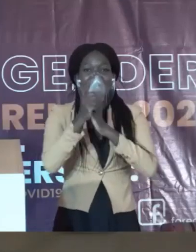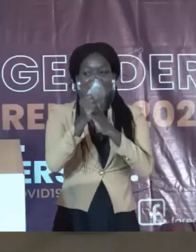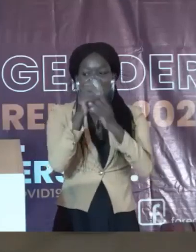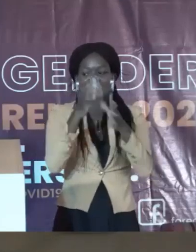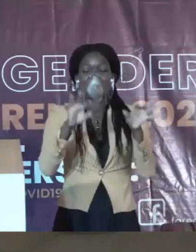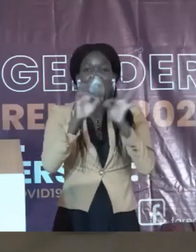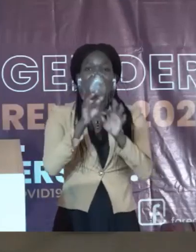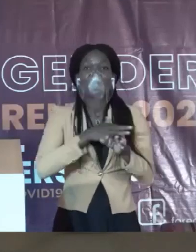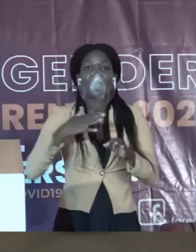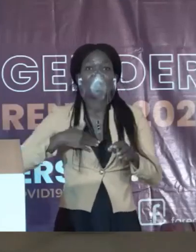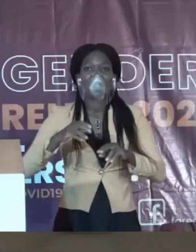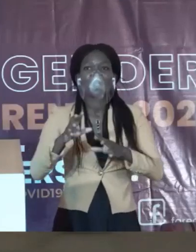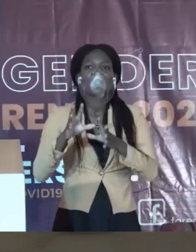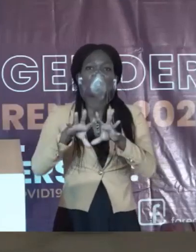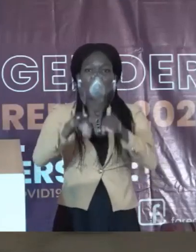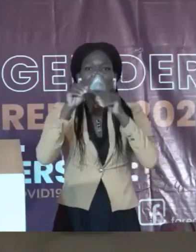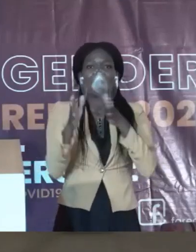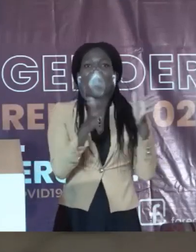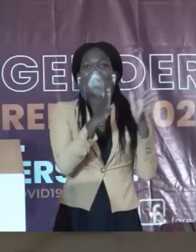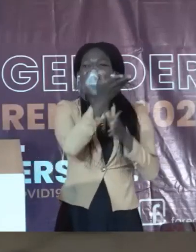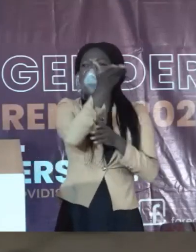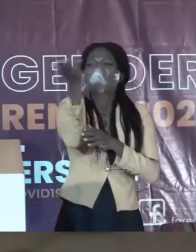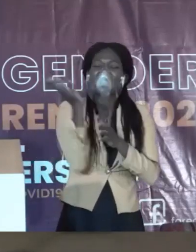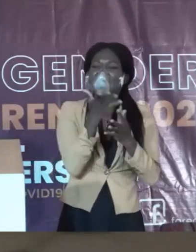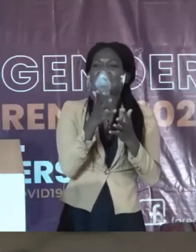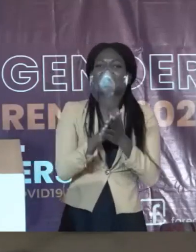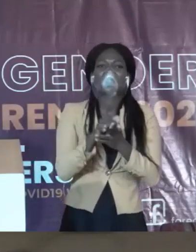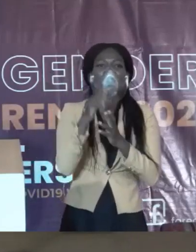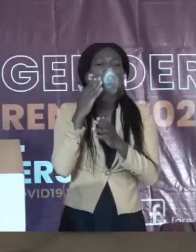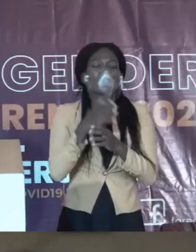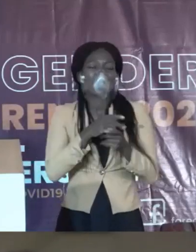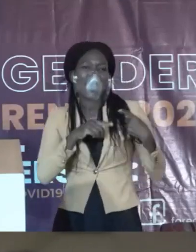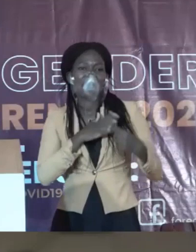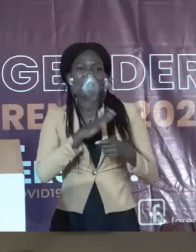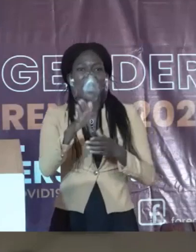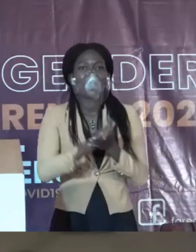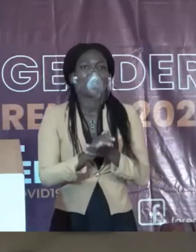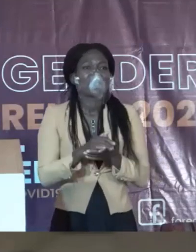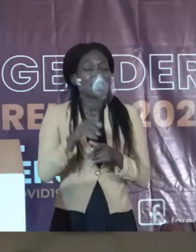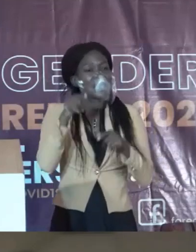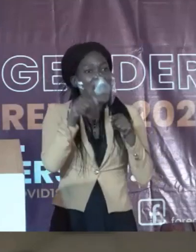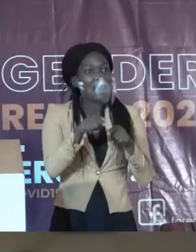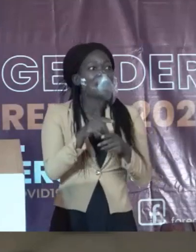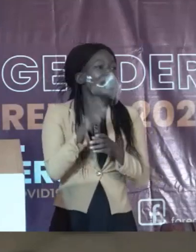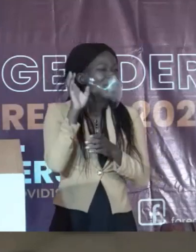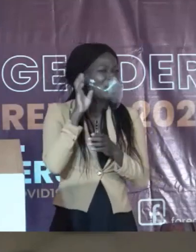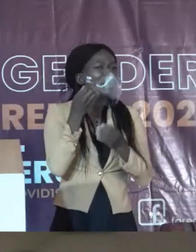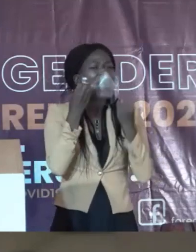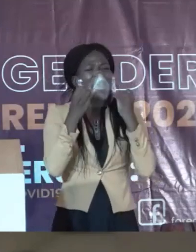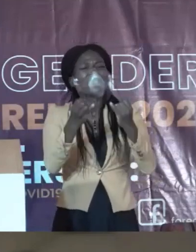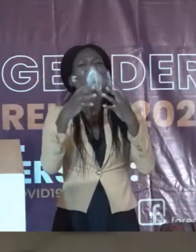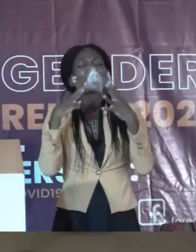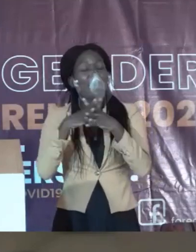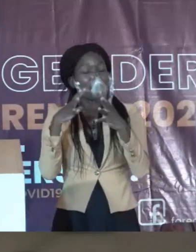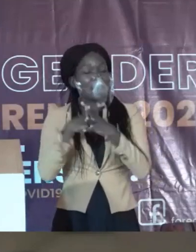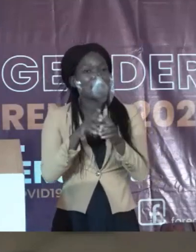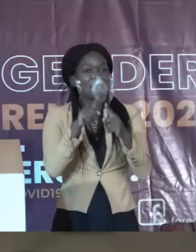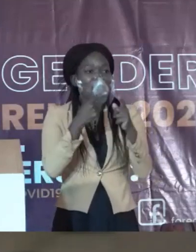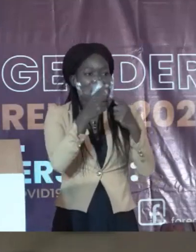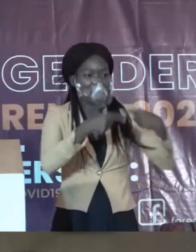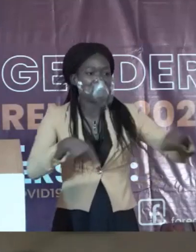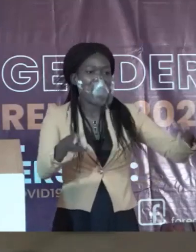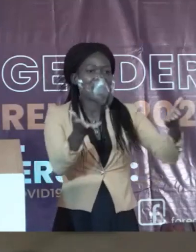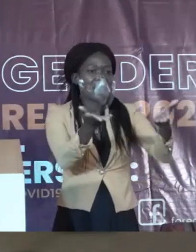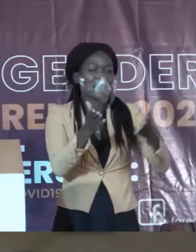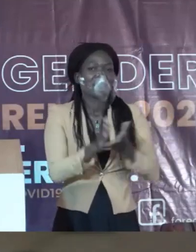part in everything that concerns their lives. So there are so many things that were highlighted from this panel. And let